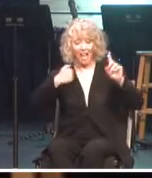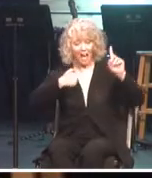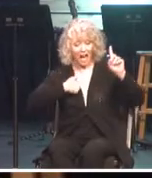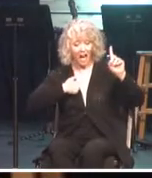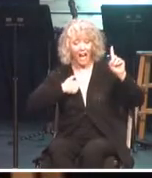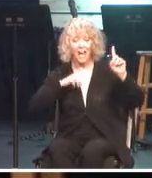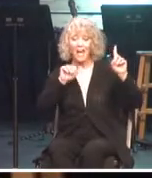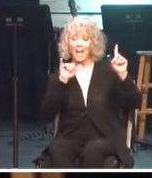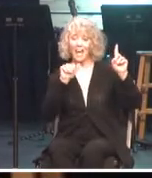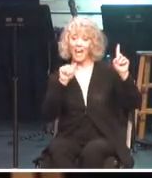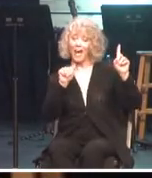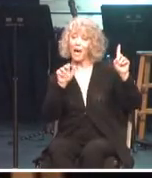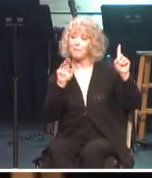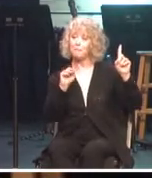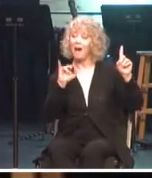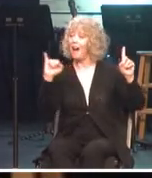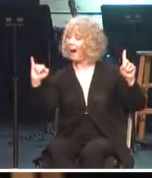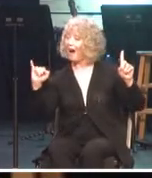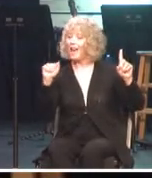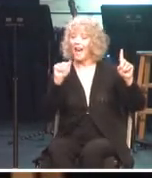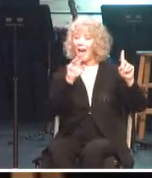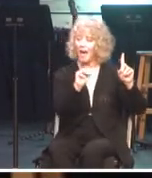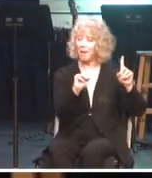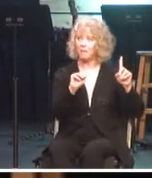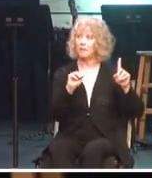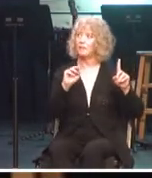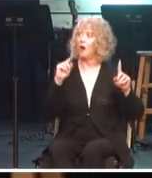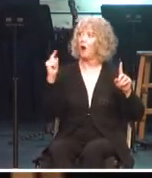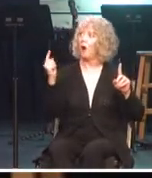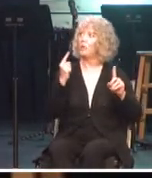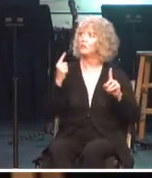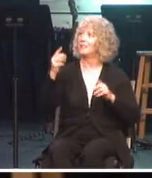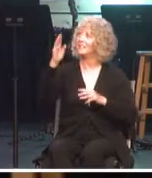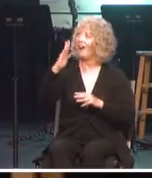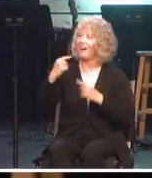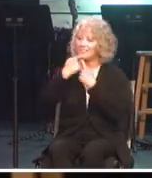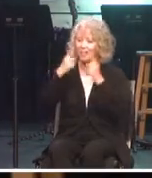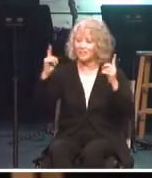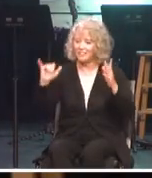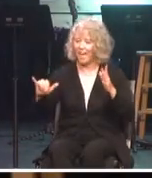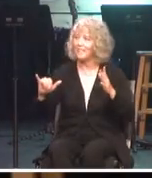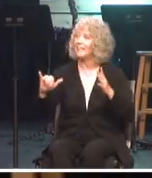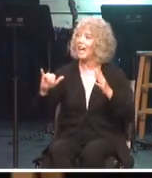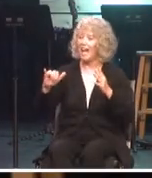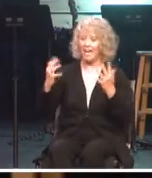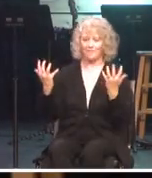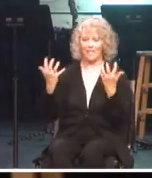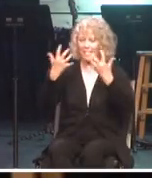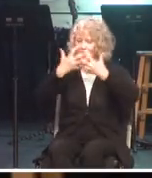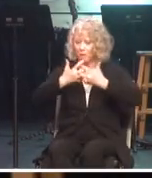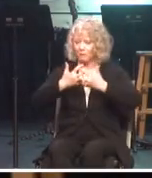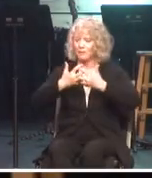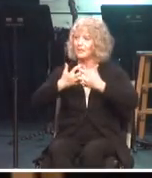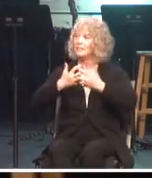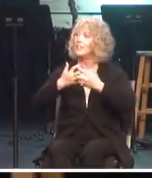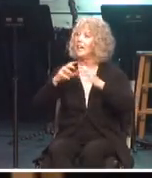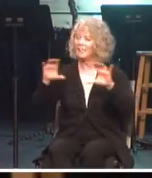He couples it with only what Yahweh can do, give this bread of life.